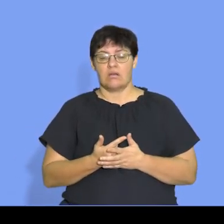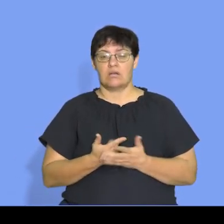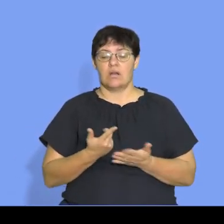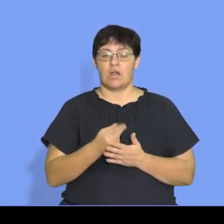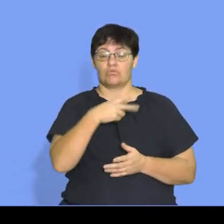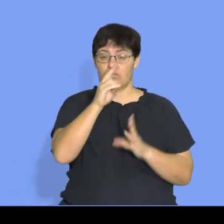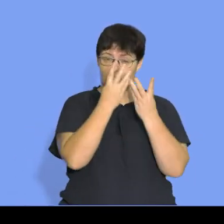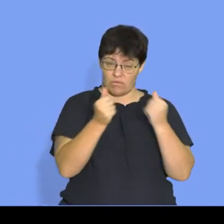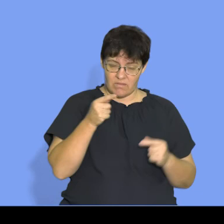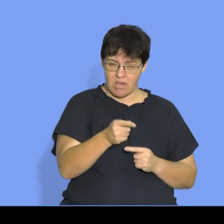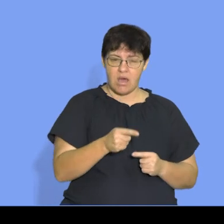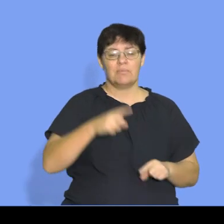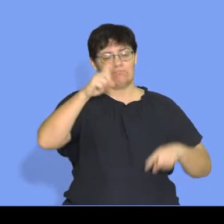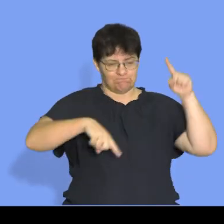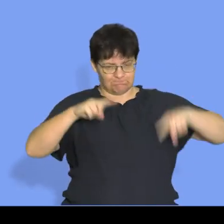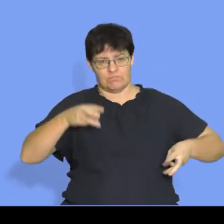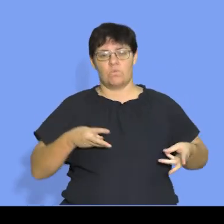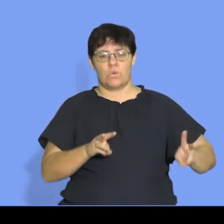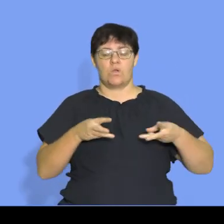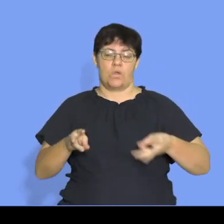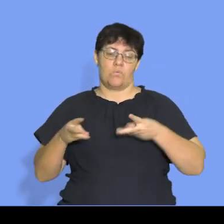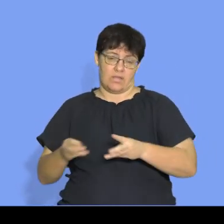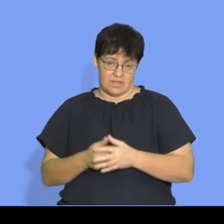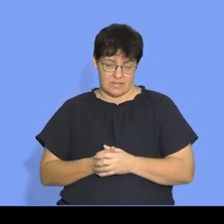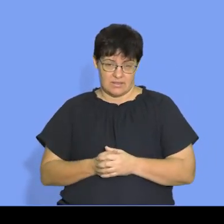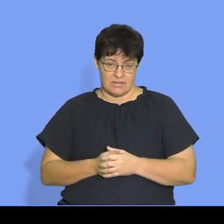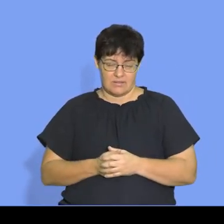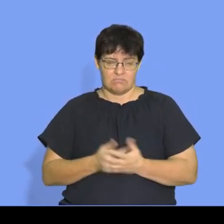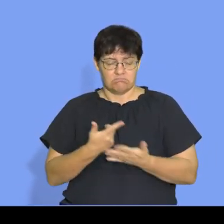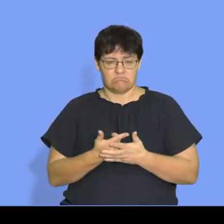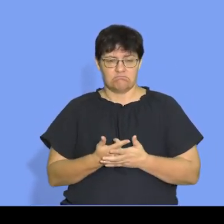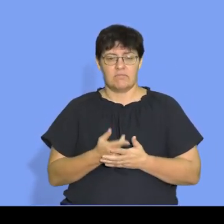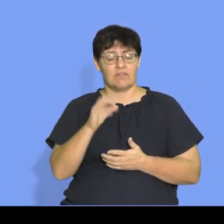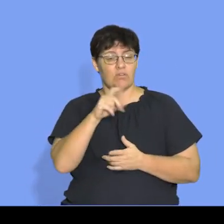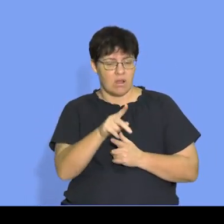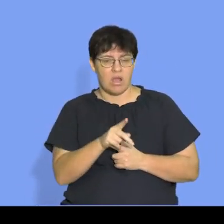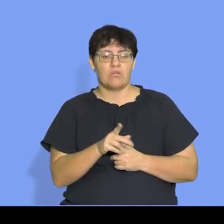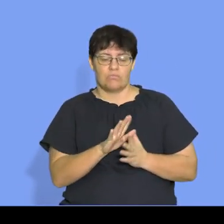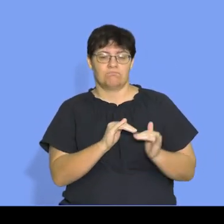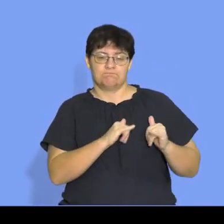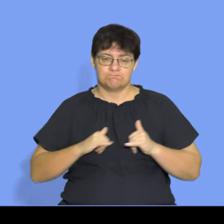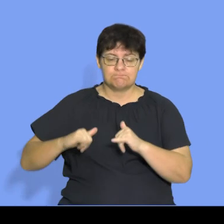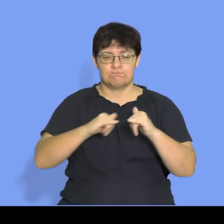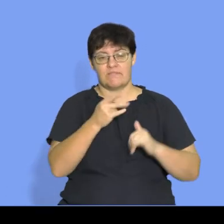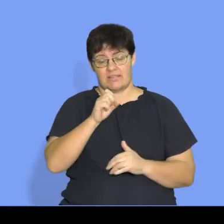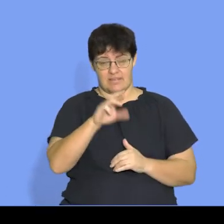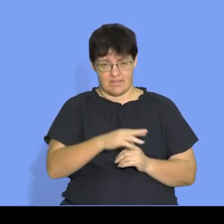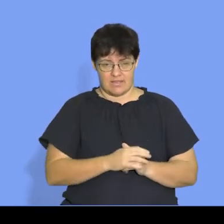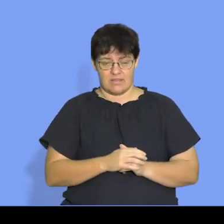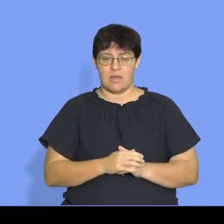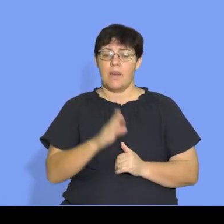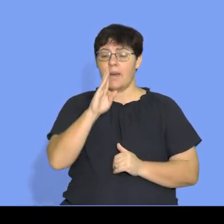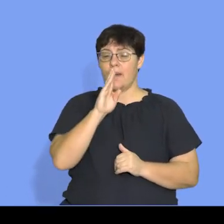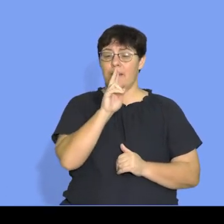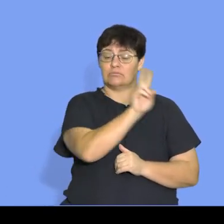by different methods of factorizing. You can factorize by a common factor, by the binomials, or